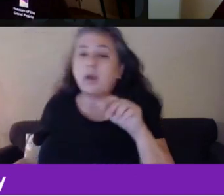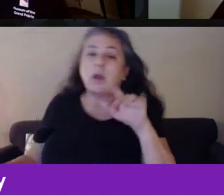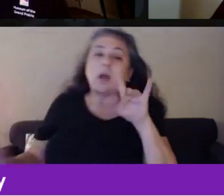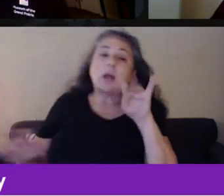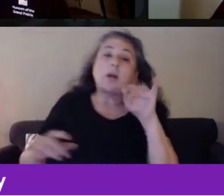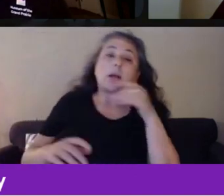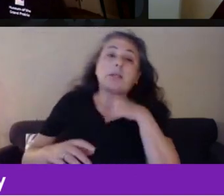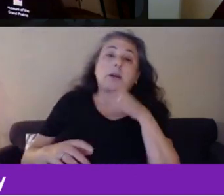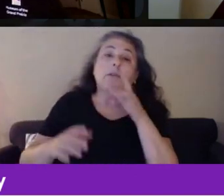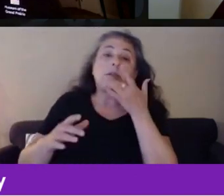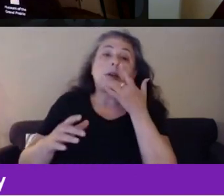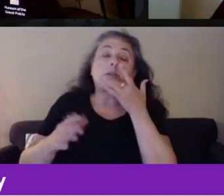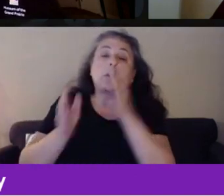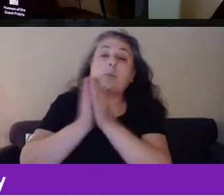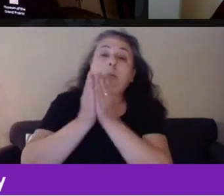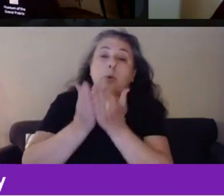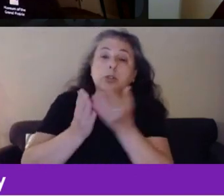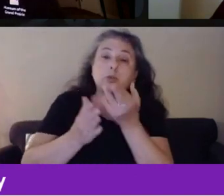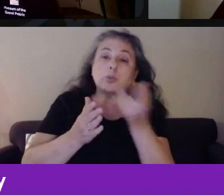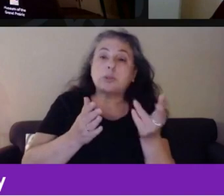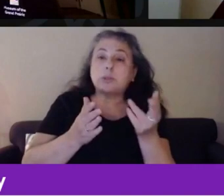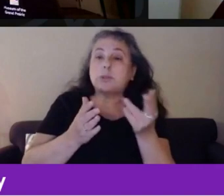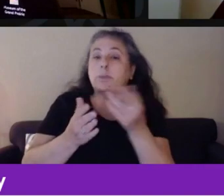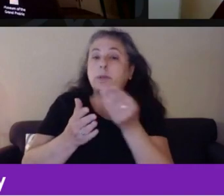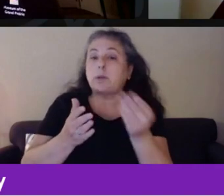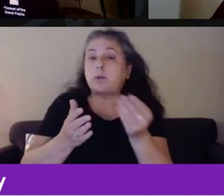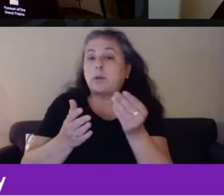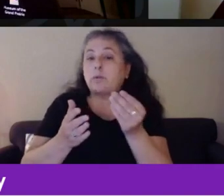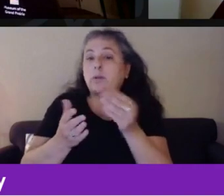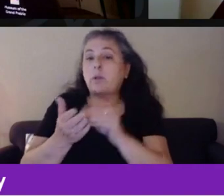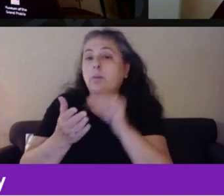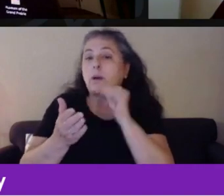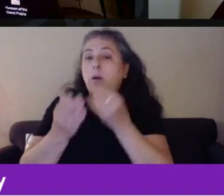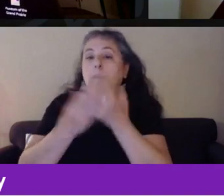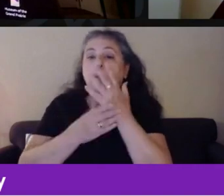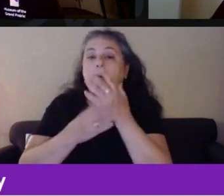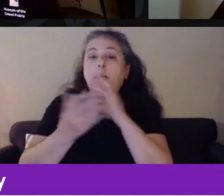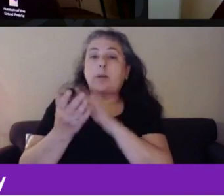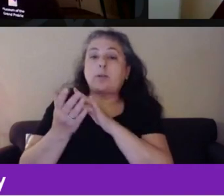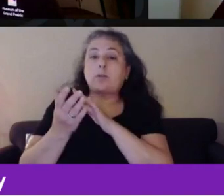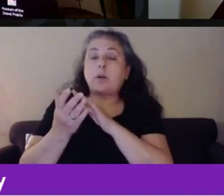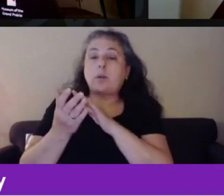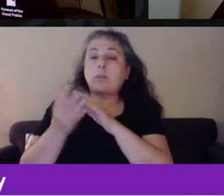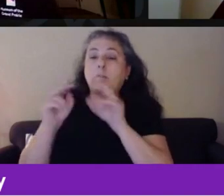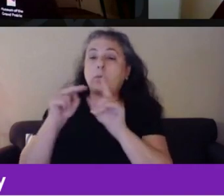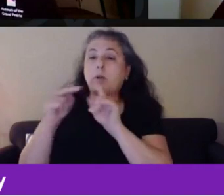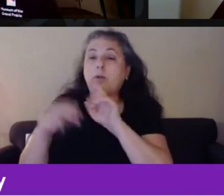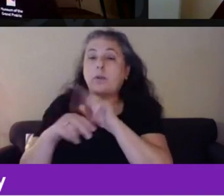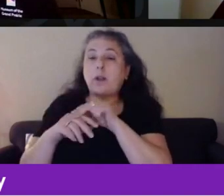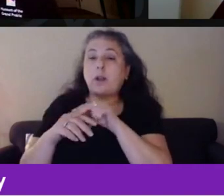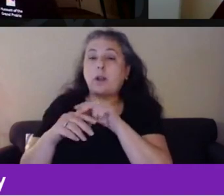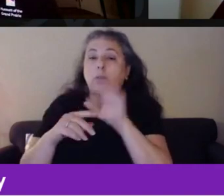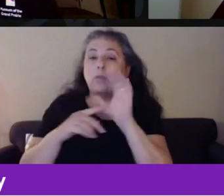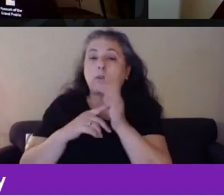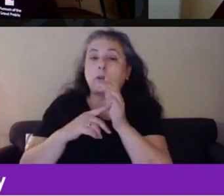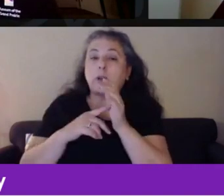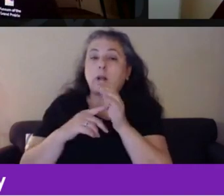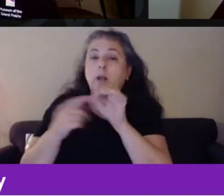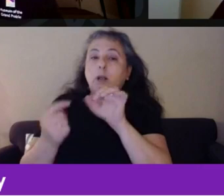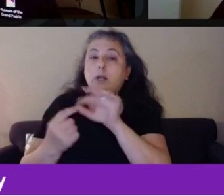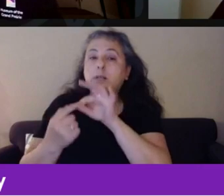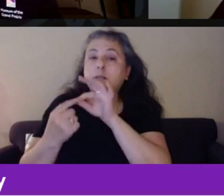outlets for learning about plant medicine from the perspective of native cultures, particularly people of the Great Lakes region?